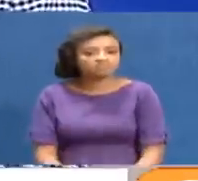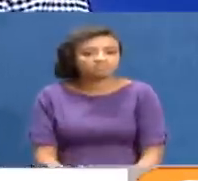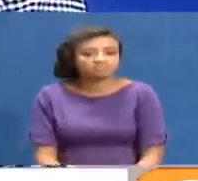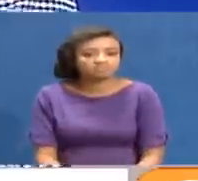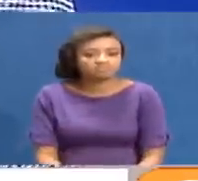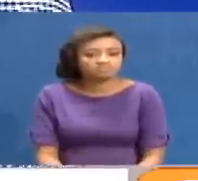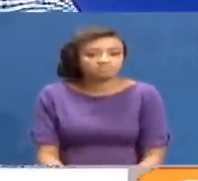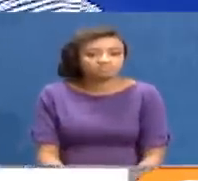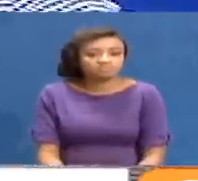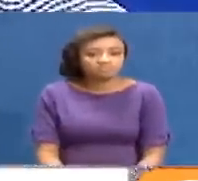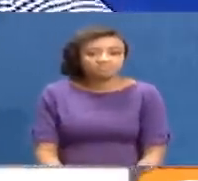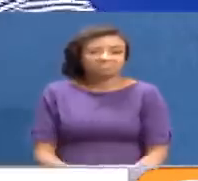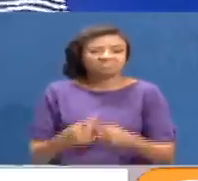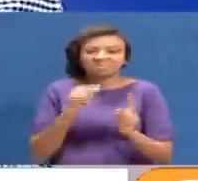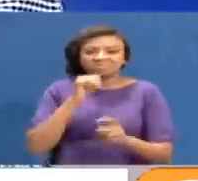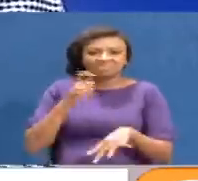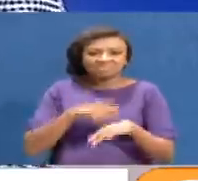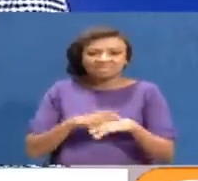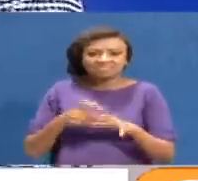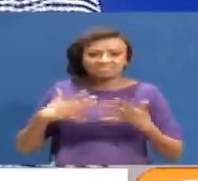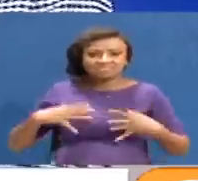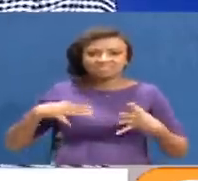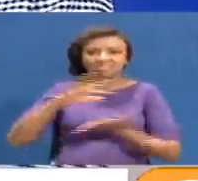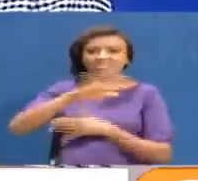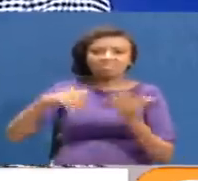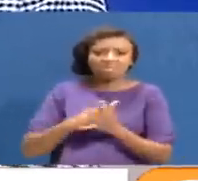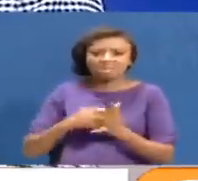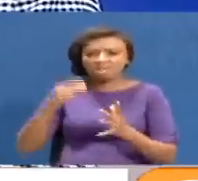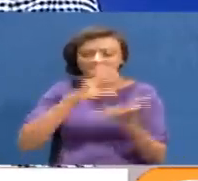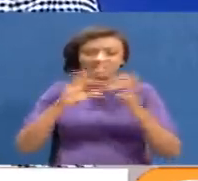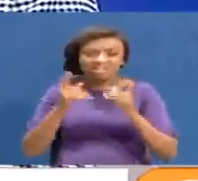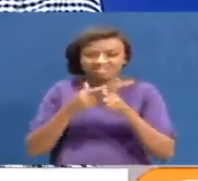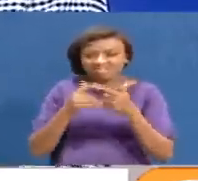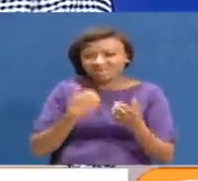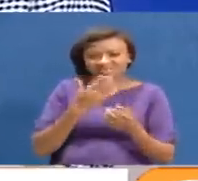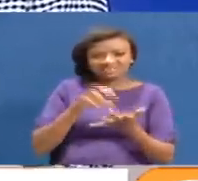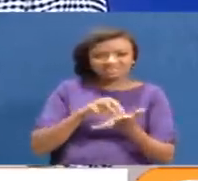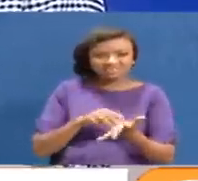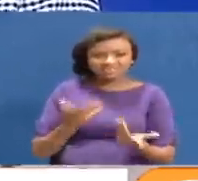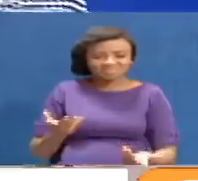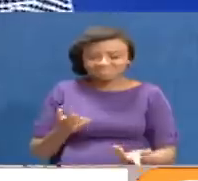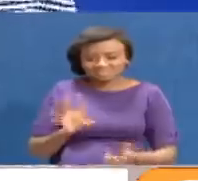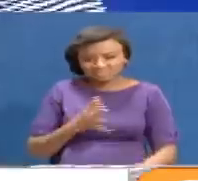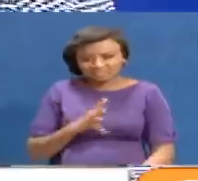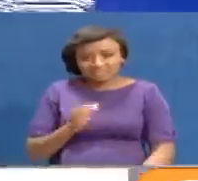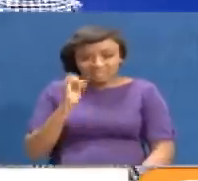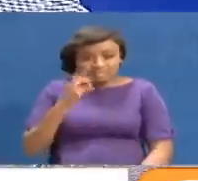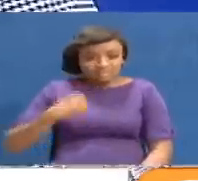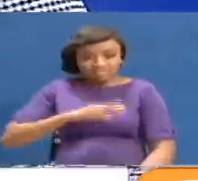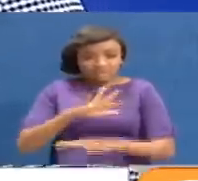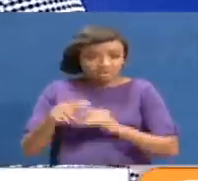GAMI. Yeah. Not when everyone is now like submerged and then, and you end up with a situation where it's like, what's our role? Mm-hmm. If we are